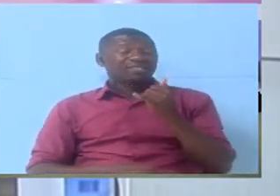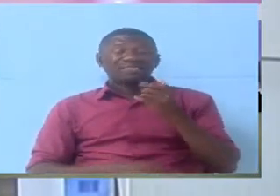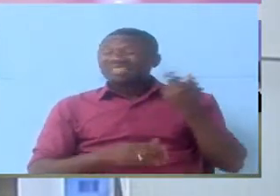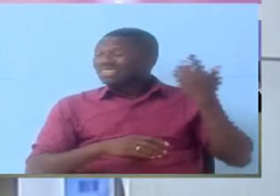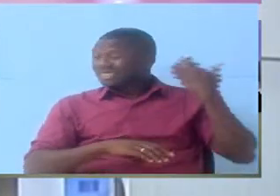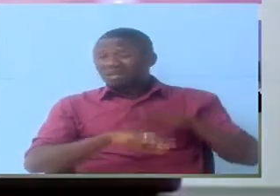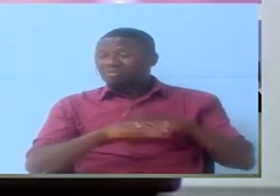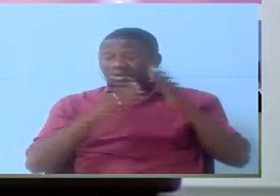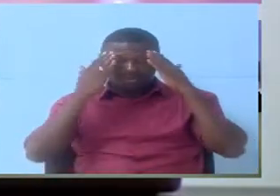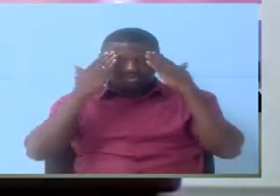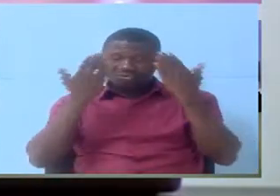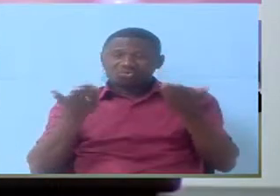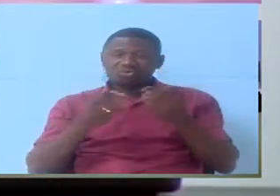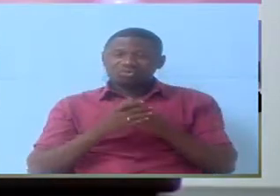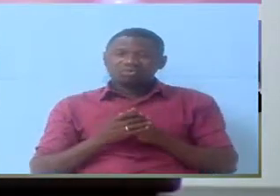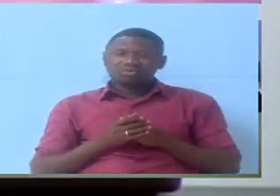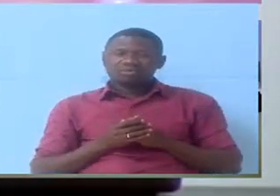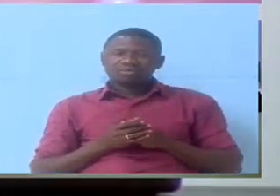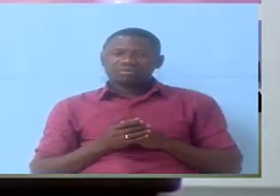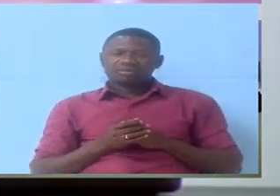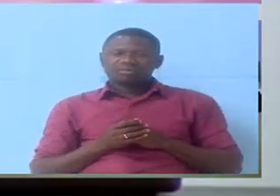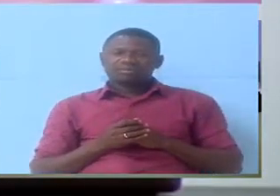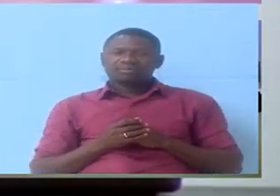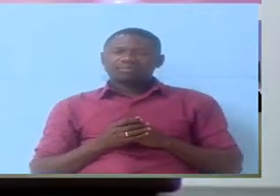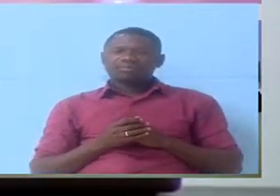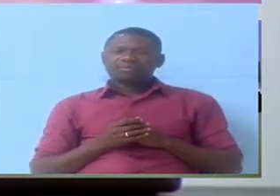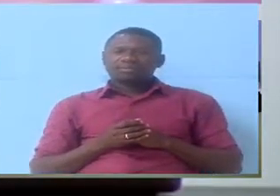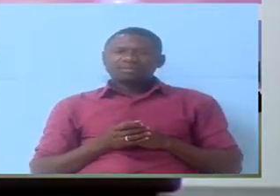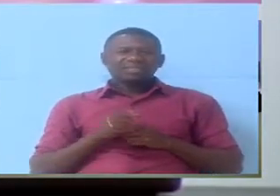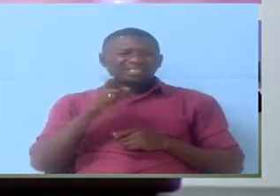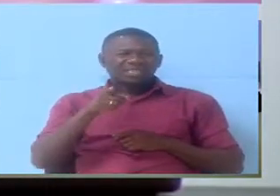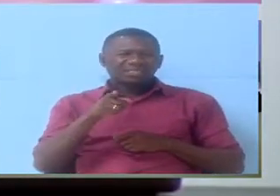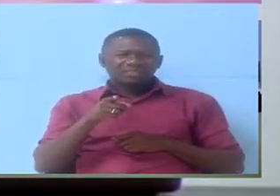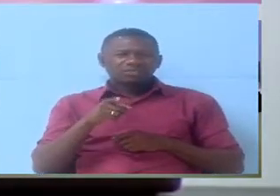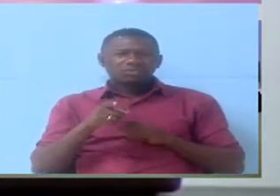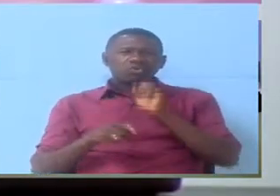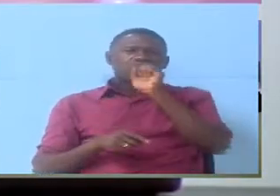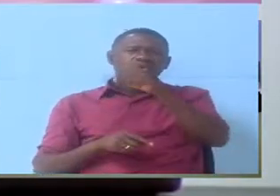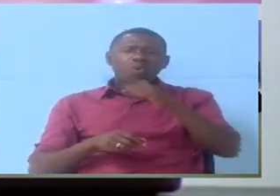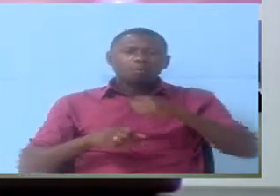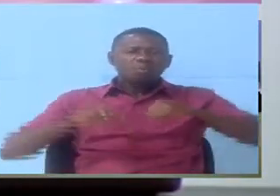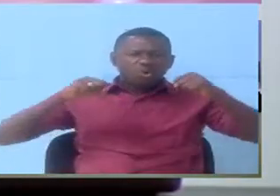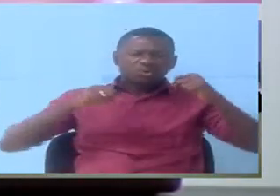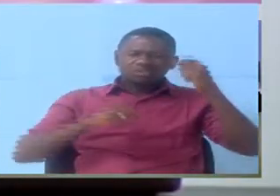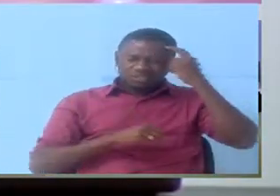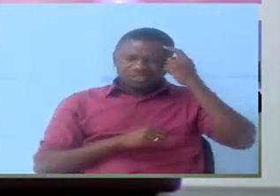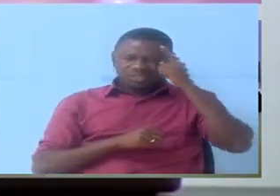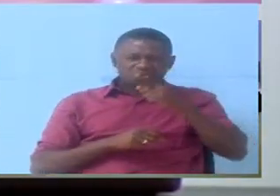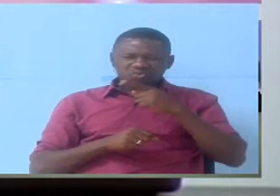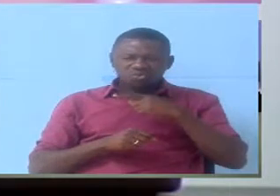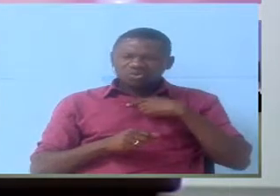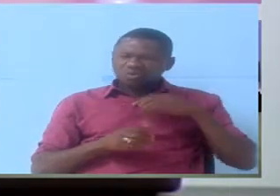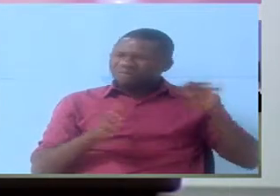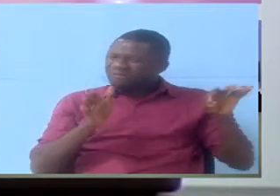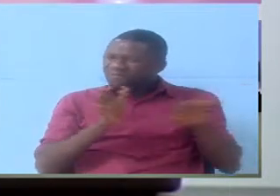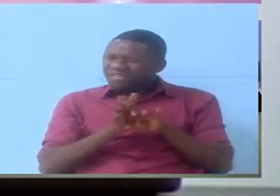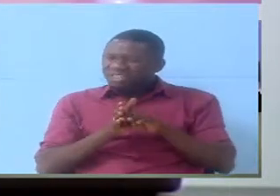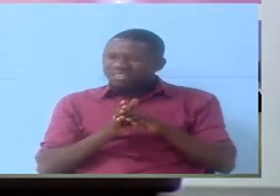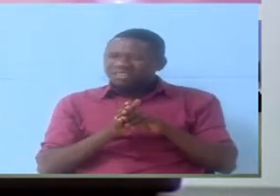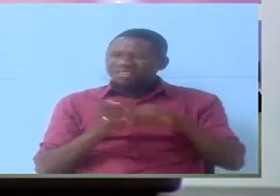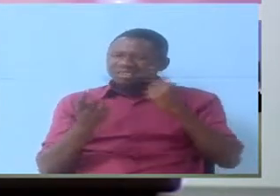So when he said, did he see you as a solution or as a problem? He saw me